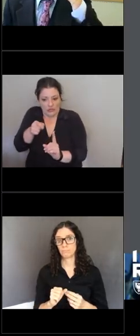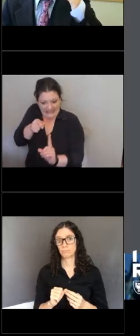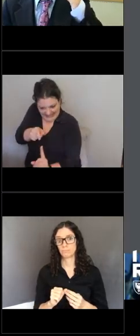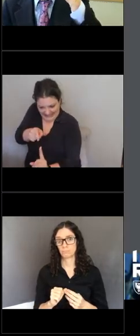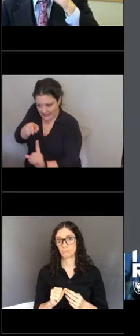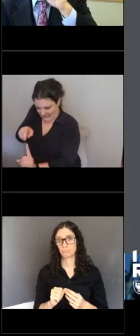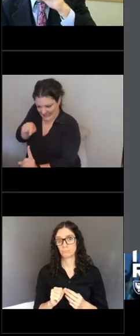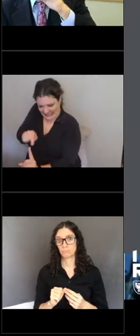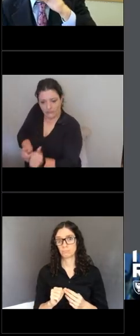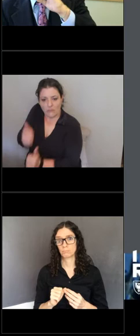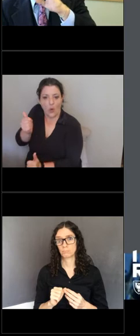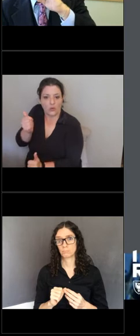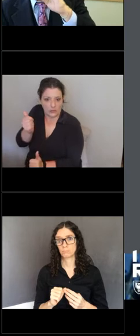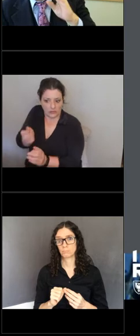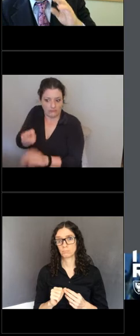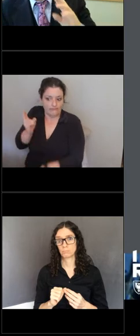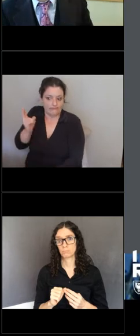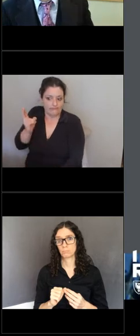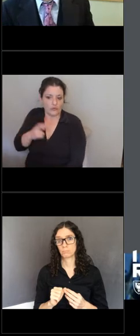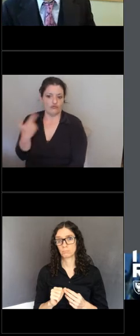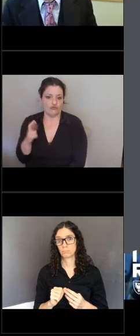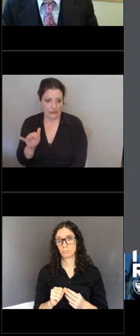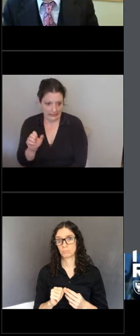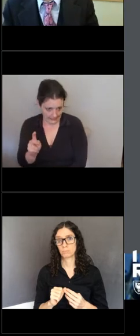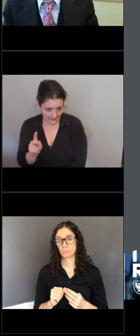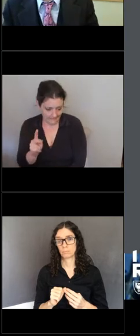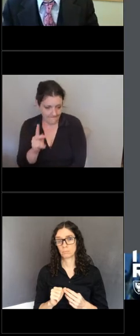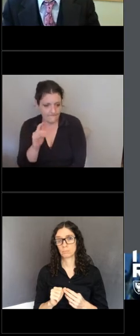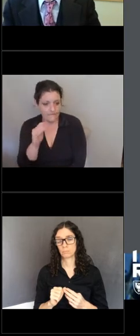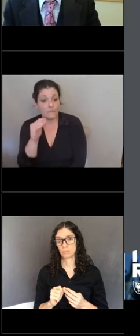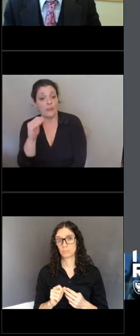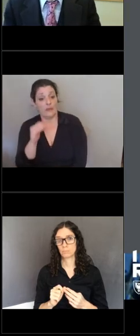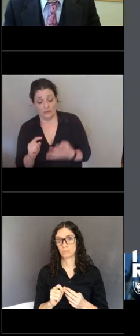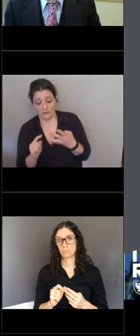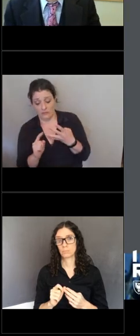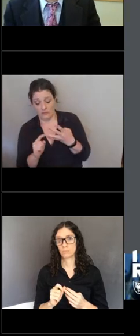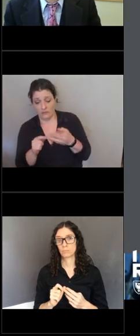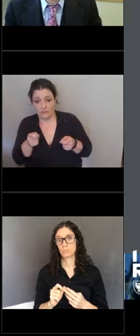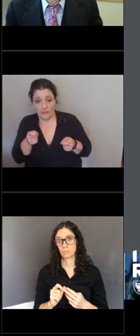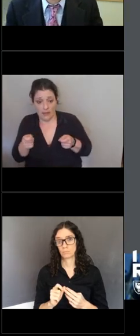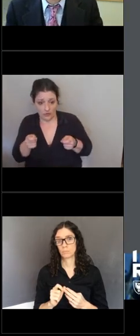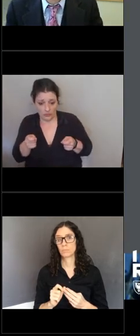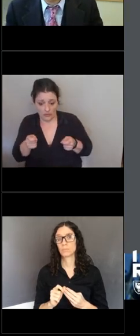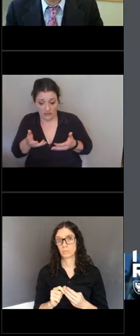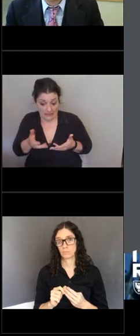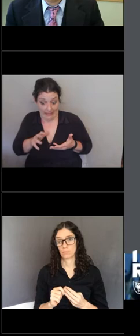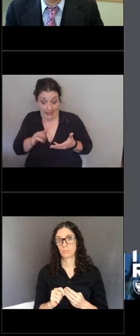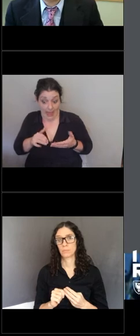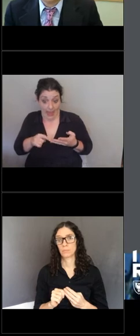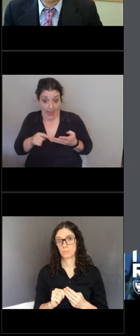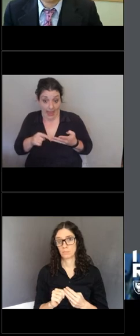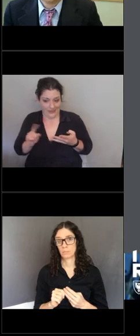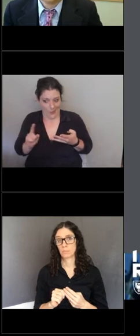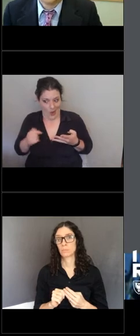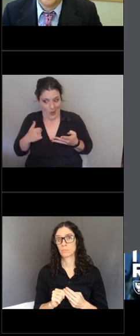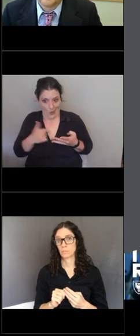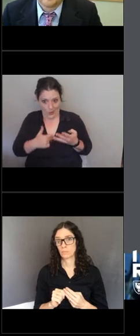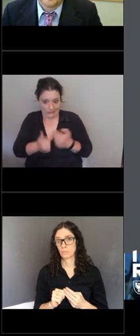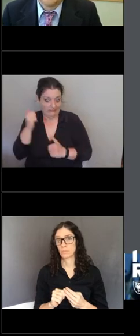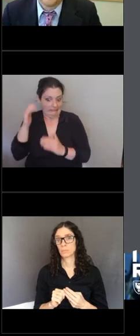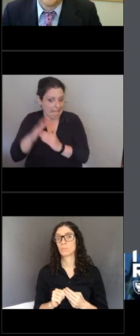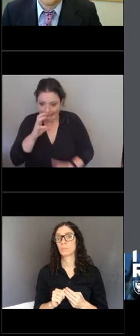Second to last, we get to management. Management is actually the category that we were the most interested in, and that is